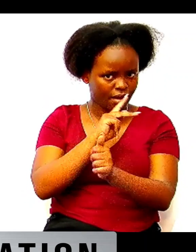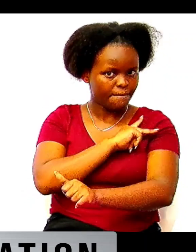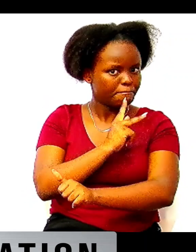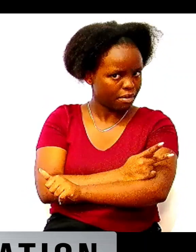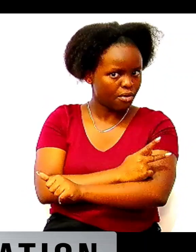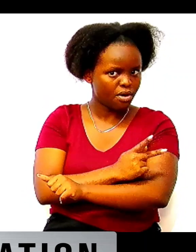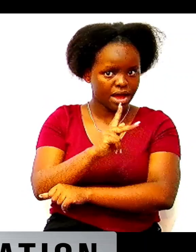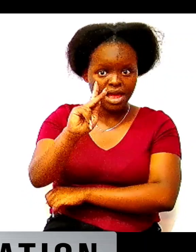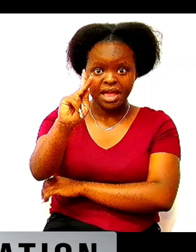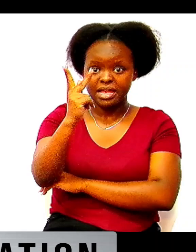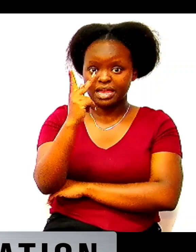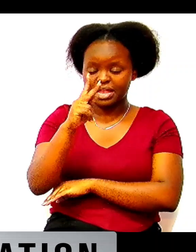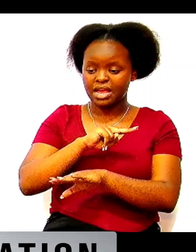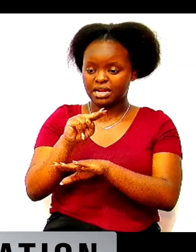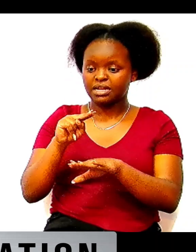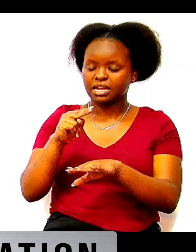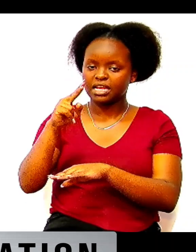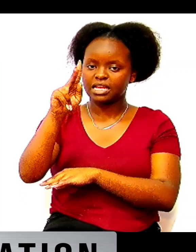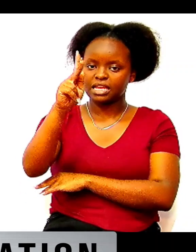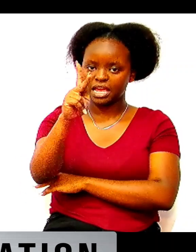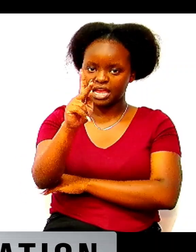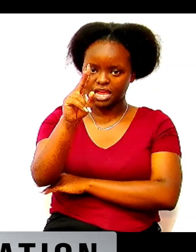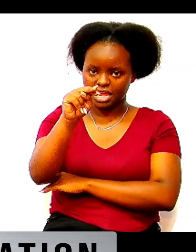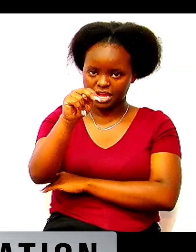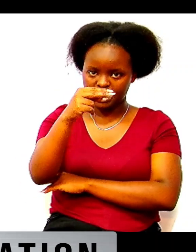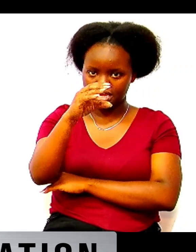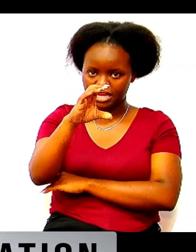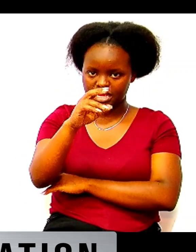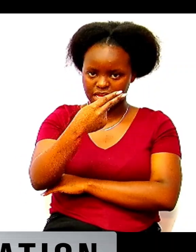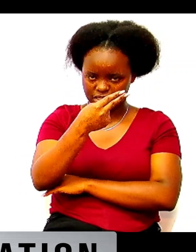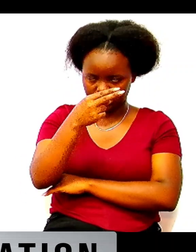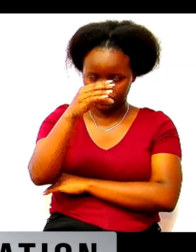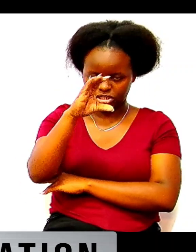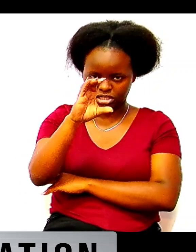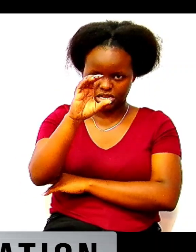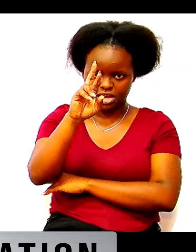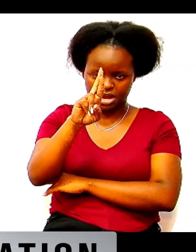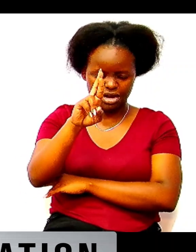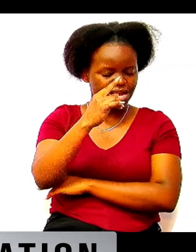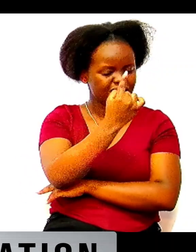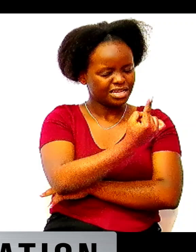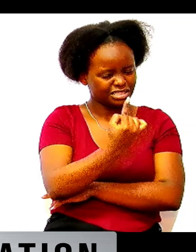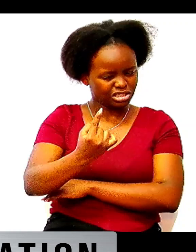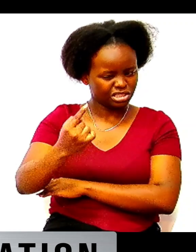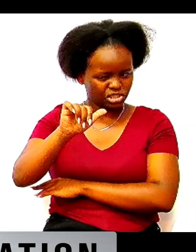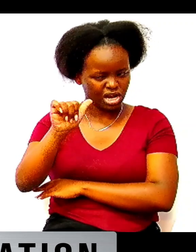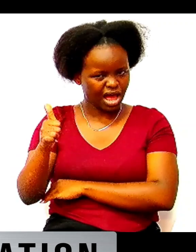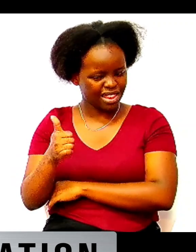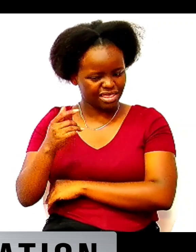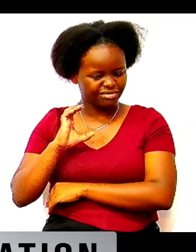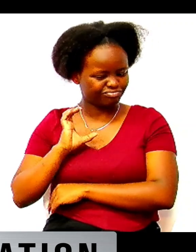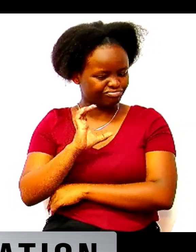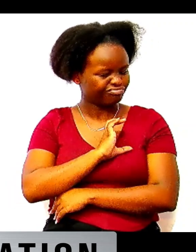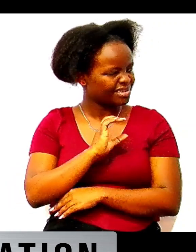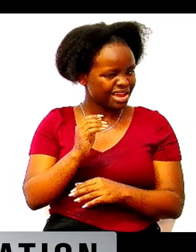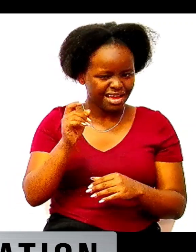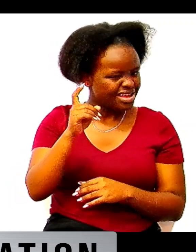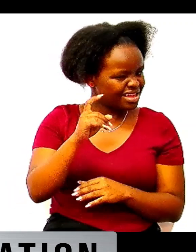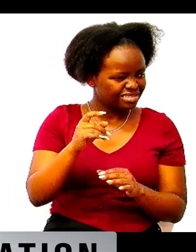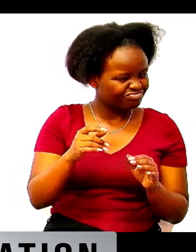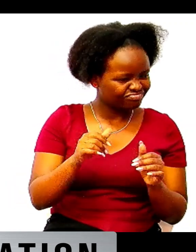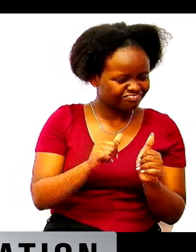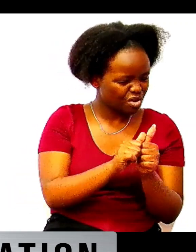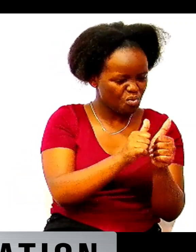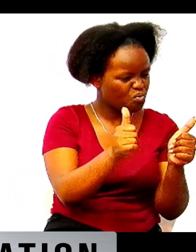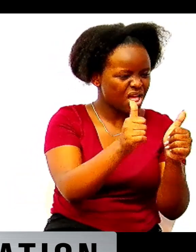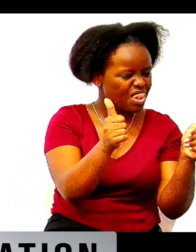the Kenya National Commission on Human Rights. But every other commission, if you look, it looks like there is something that doesn't move the way it's supposed to.